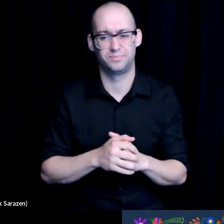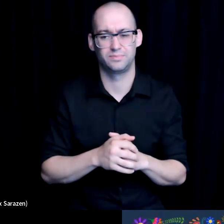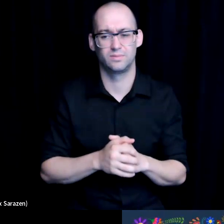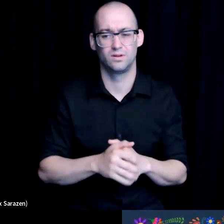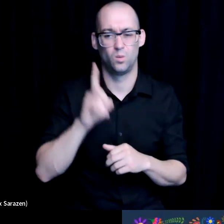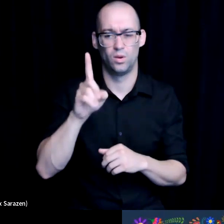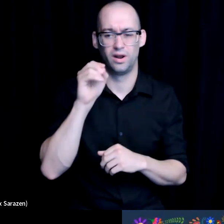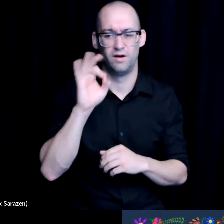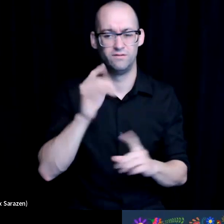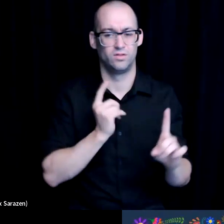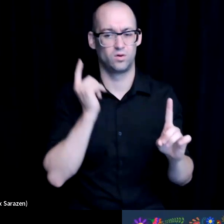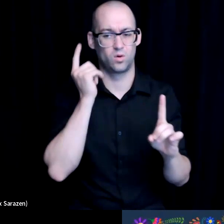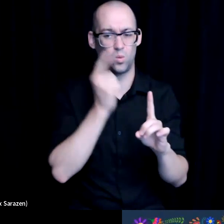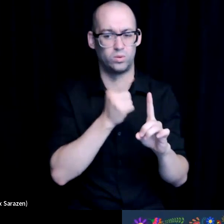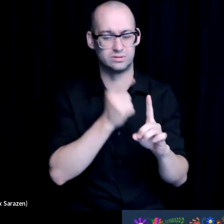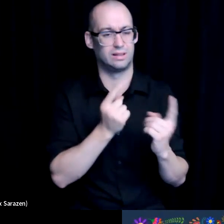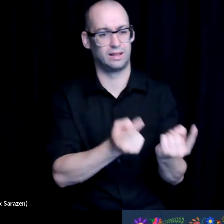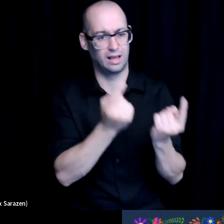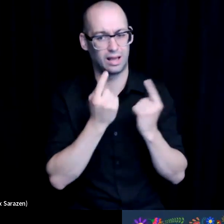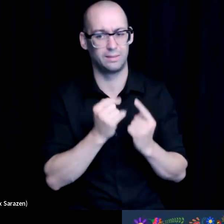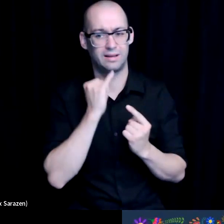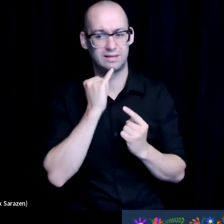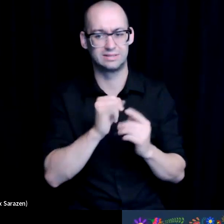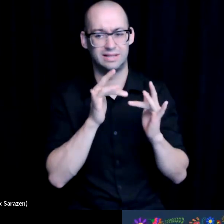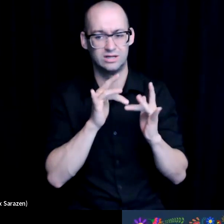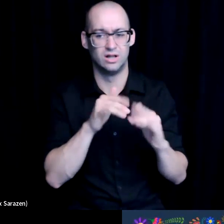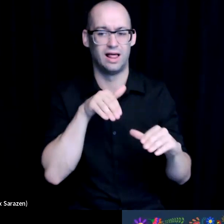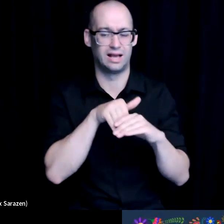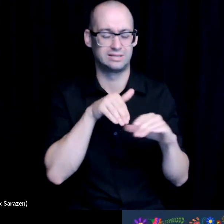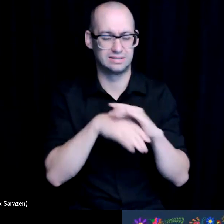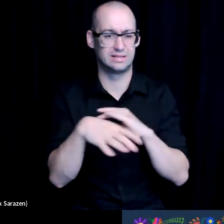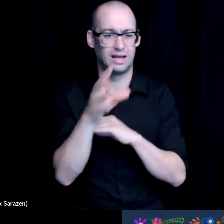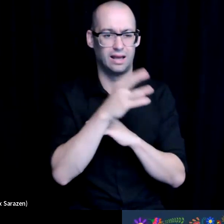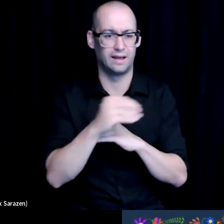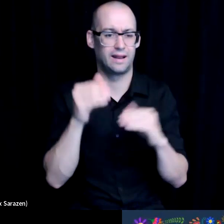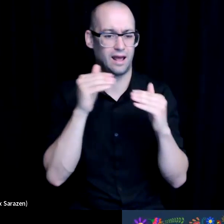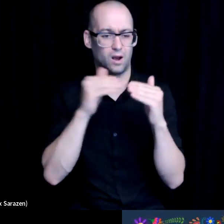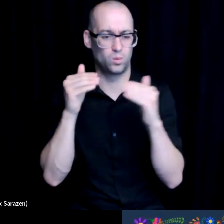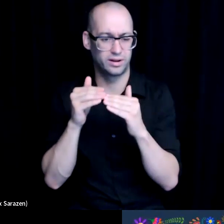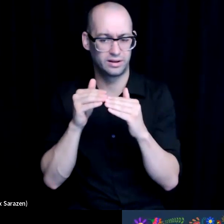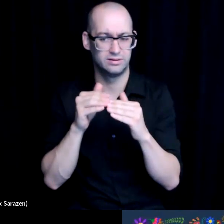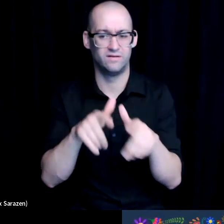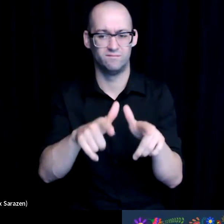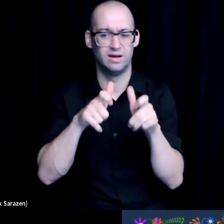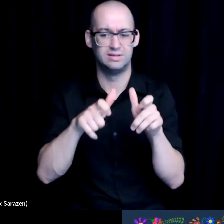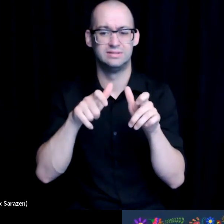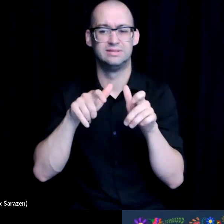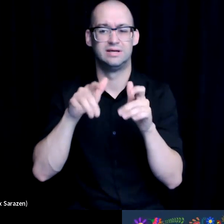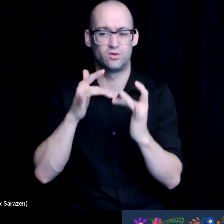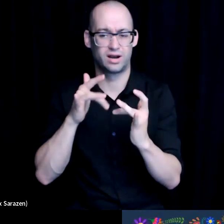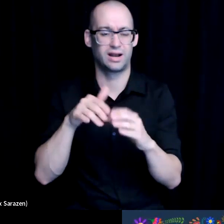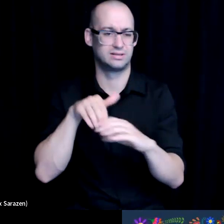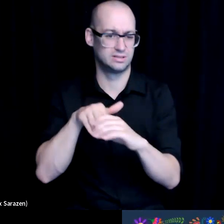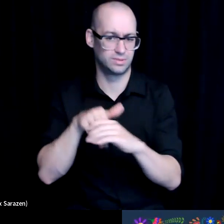of the priorities that came about was a digital access and equity and broadband accessibility. And at LCHC,